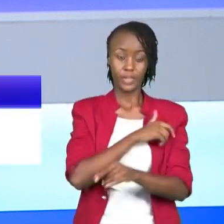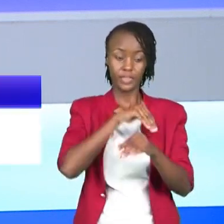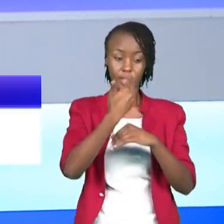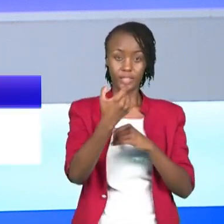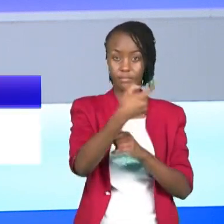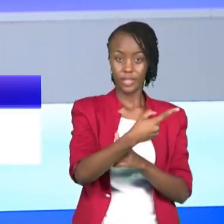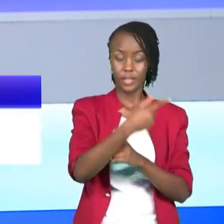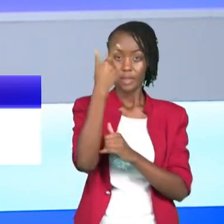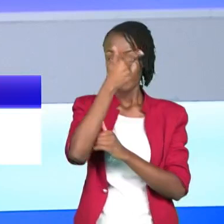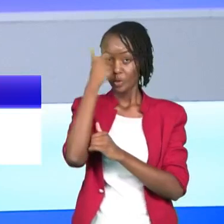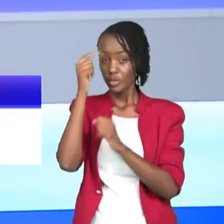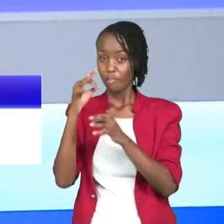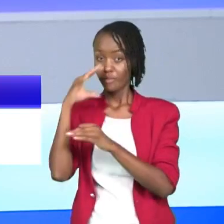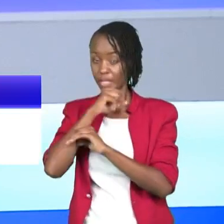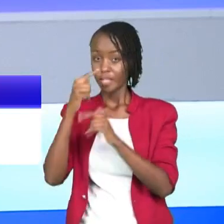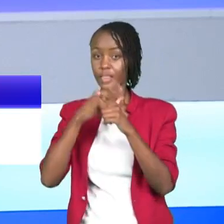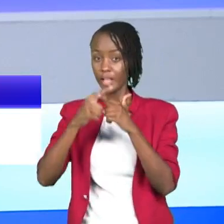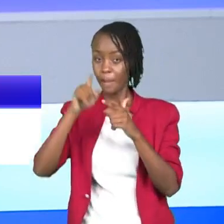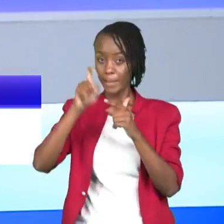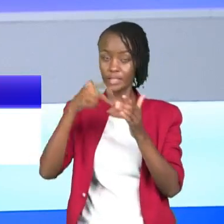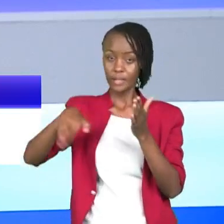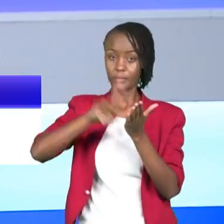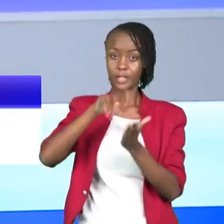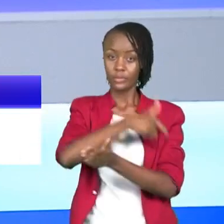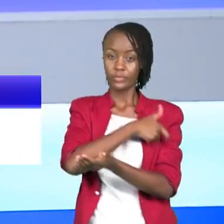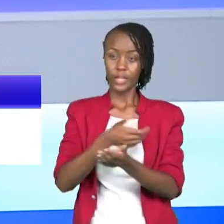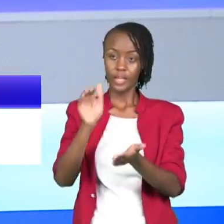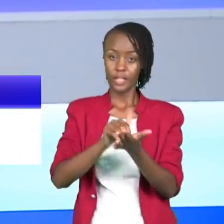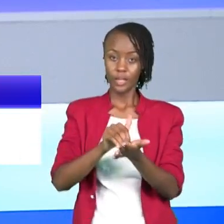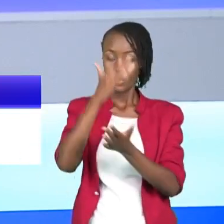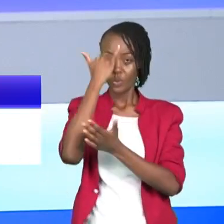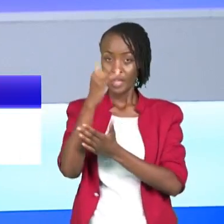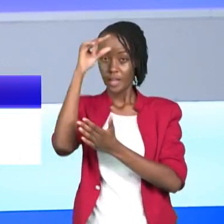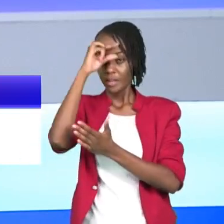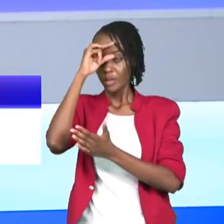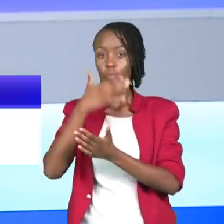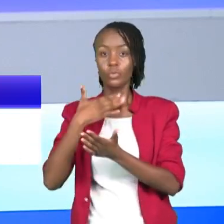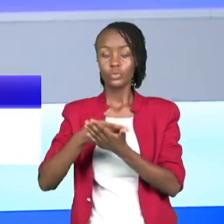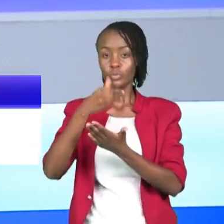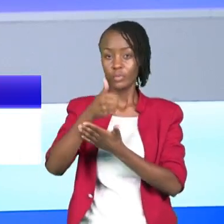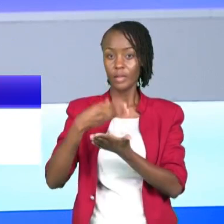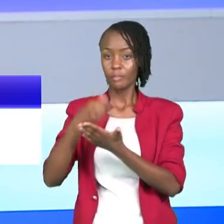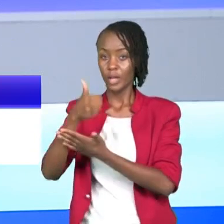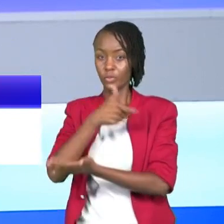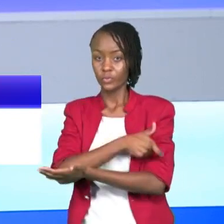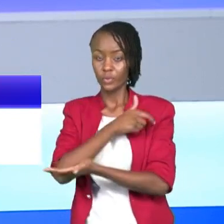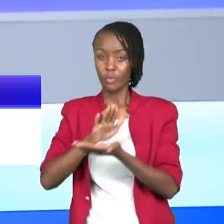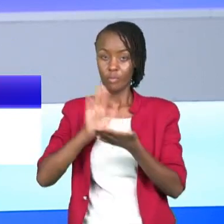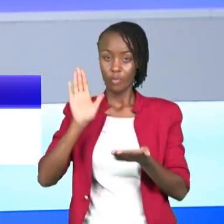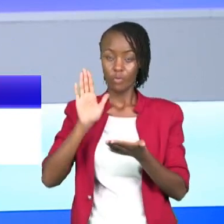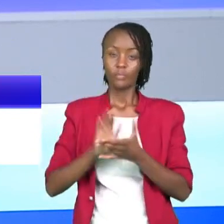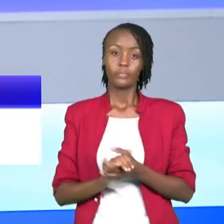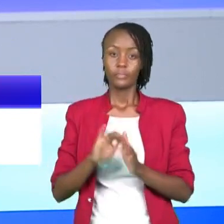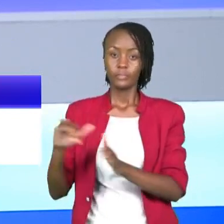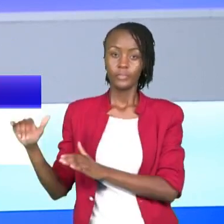have to retake the vaccine. This comes as the government prepares to seek more AstraZeneca vaccines from donor countries. Meanwhile, in Tanzania, President